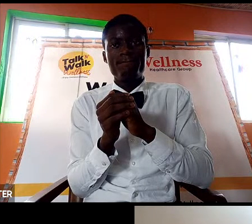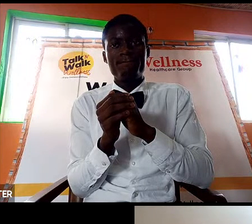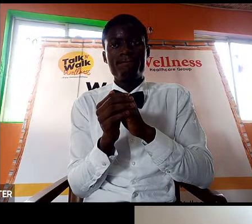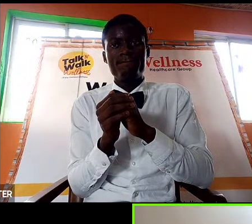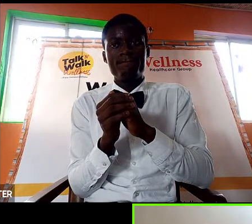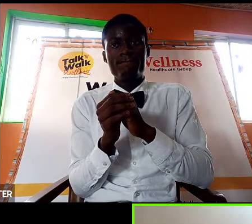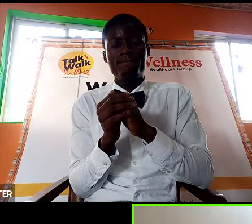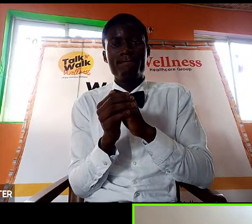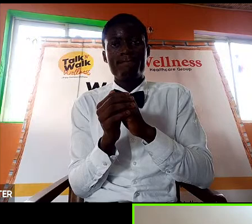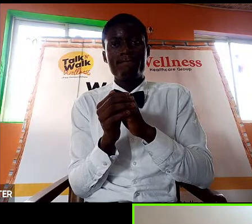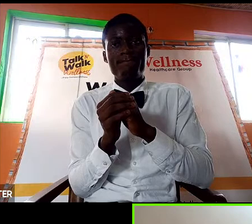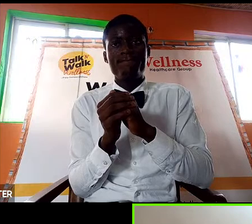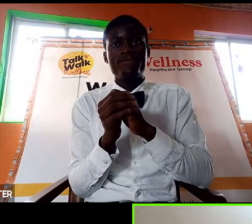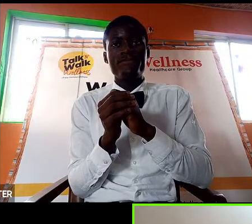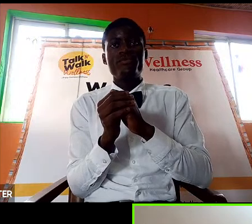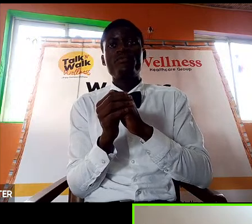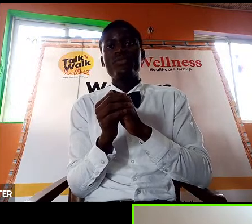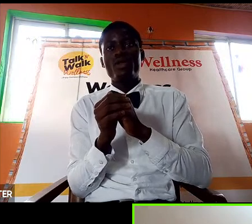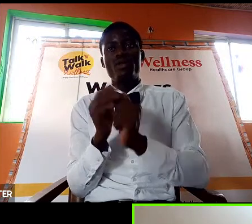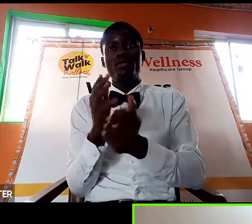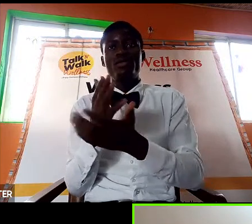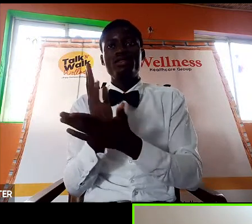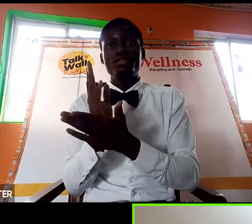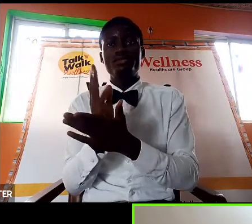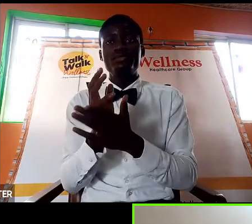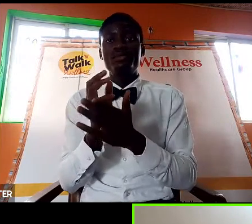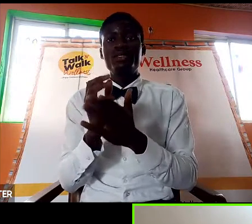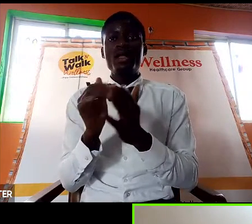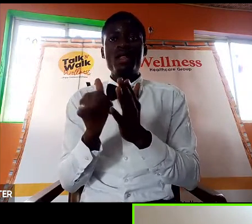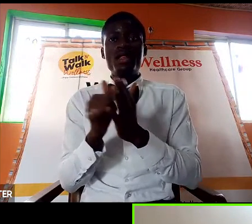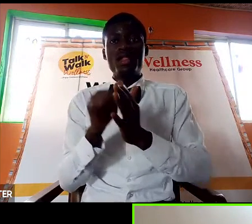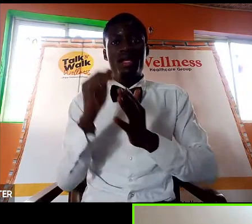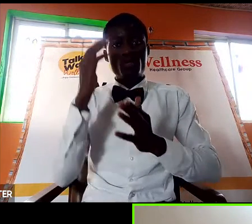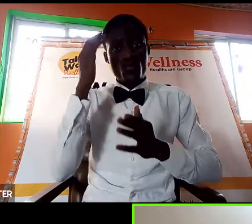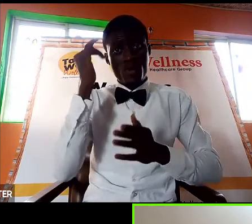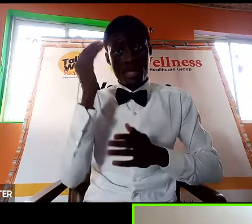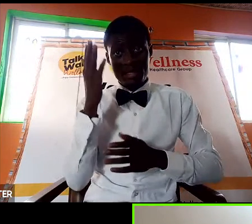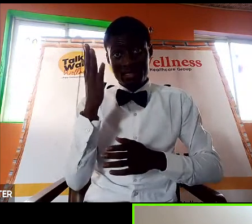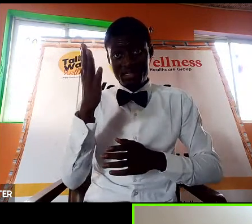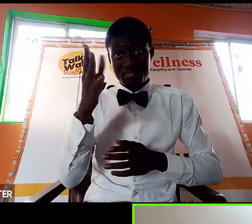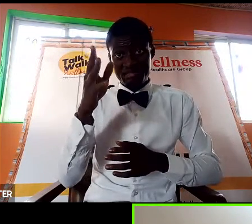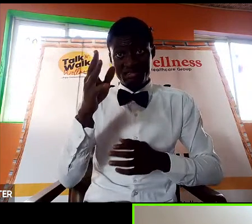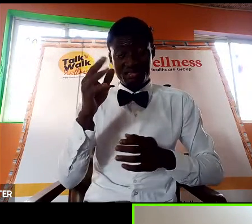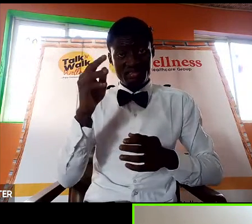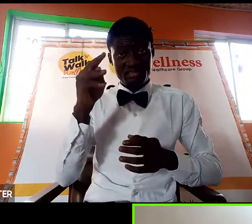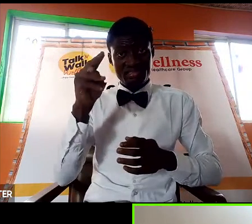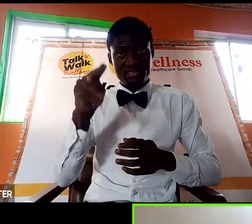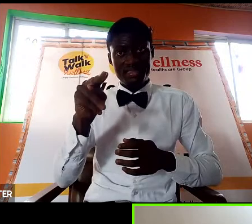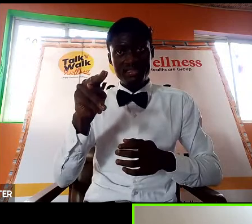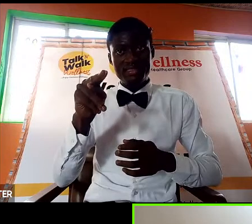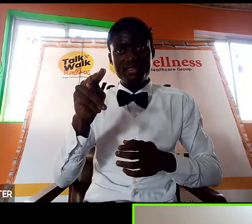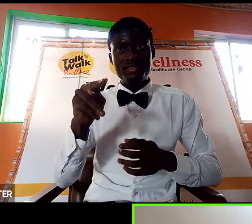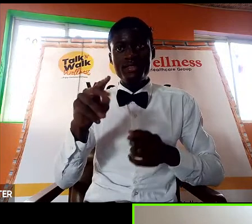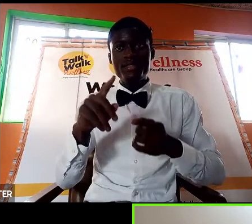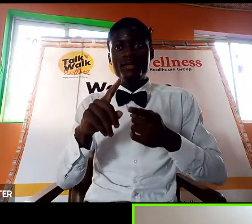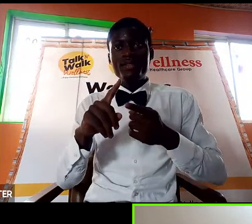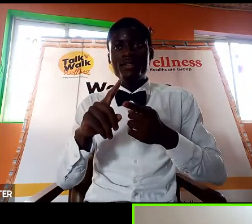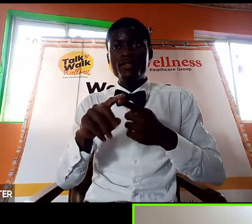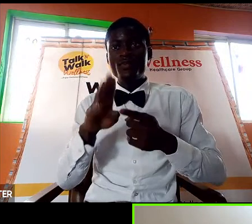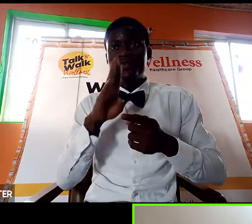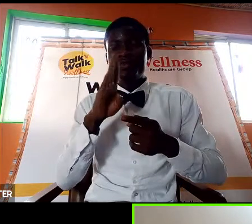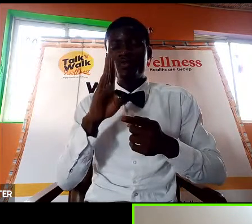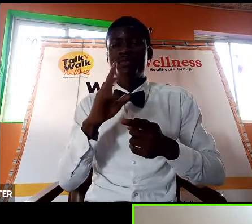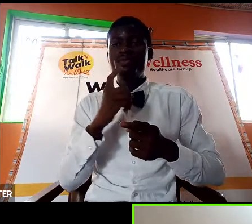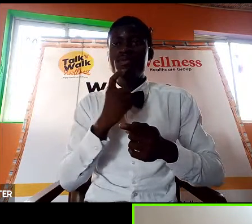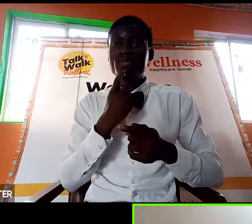All right, so that's why there is need to keep to keep being deliberate about sex. So you just know that